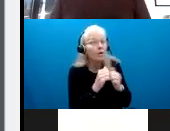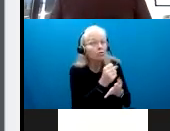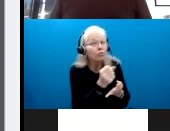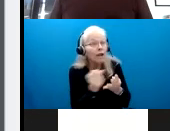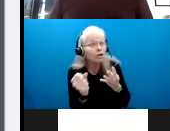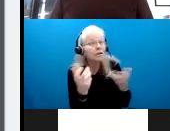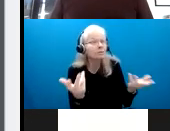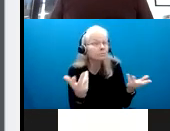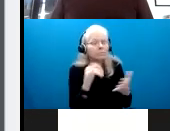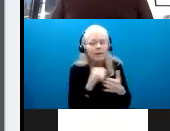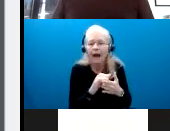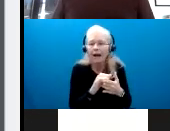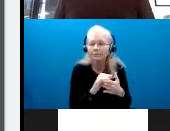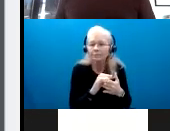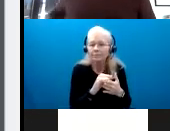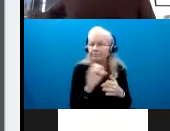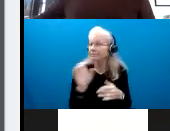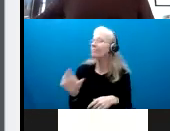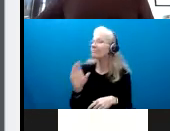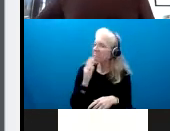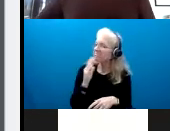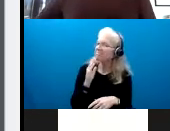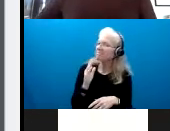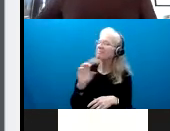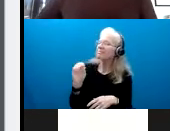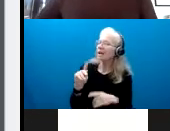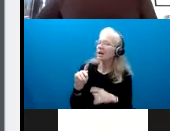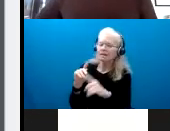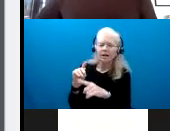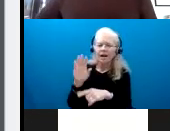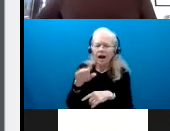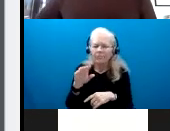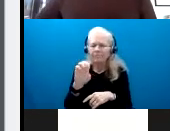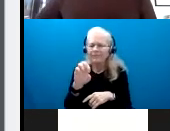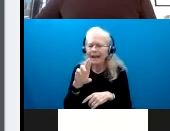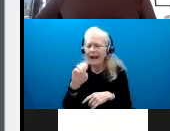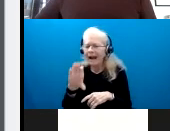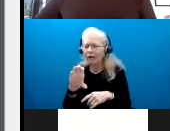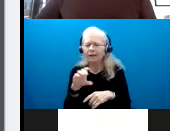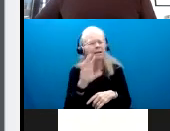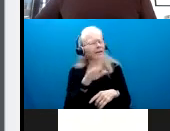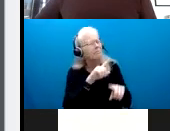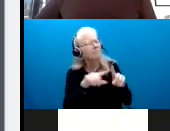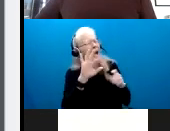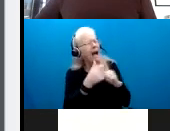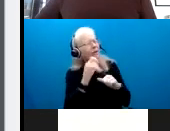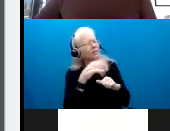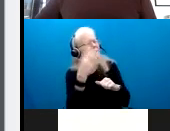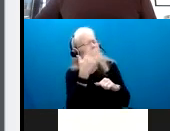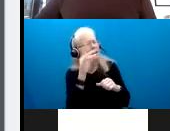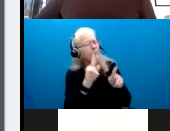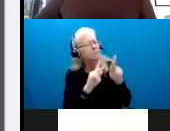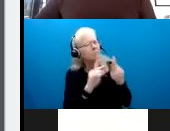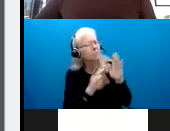What does that look like in practice though, Phil? Is it people developing triplexes and condos in specific areas